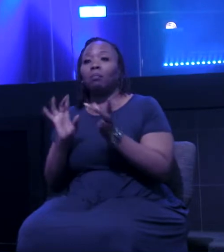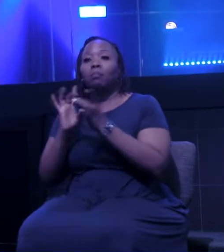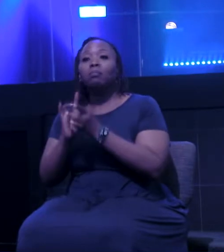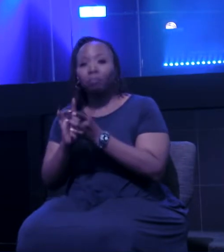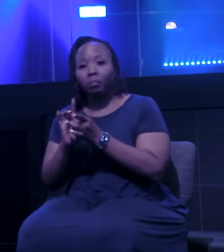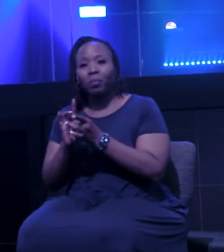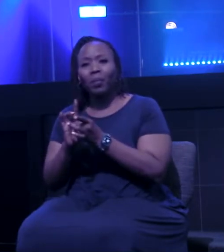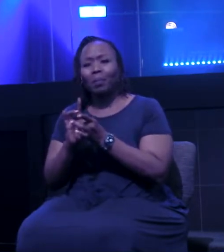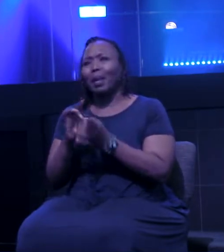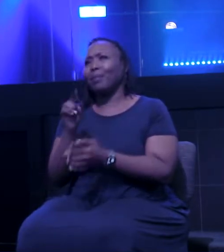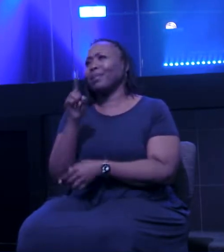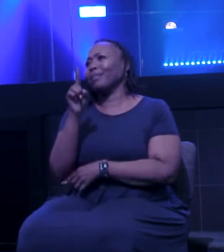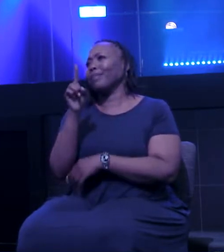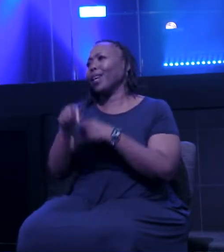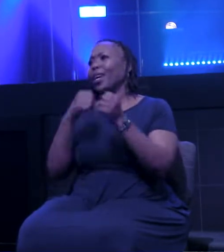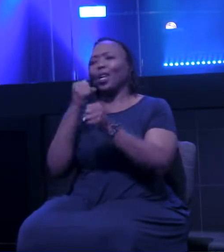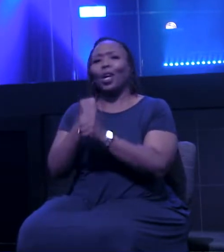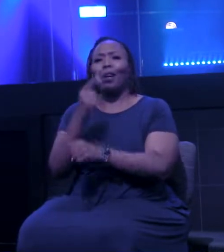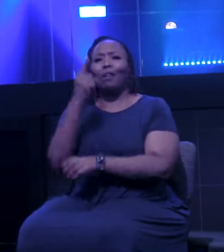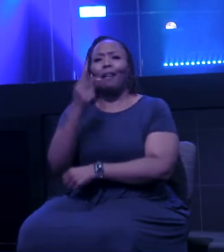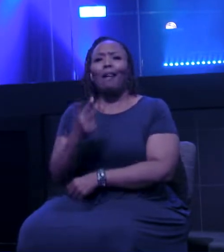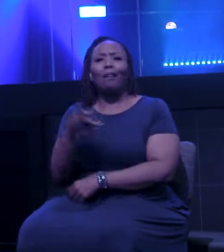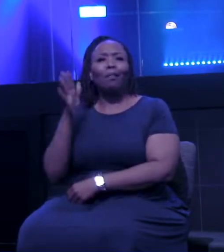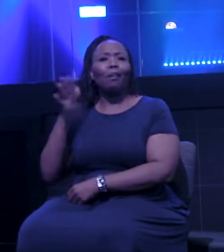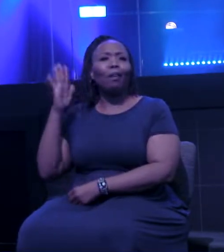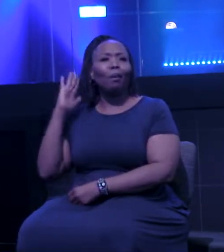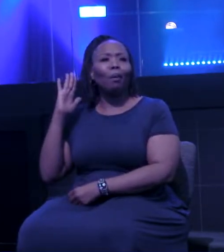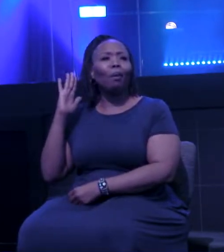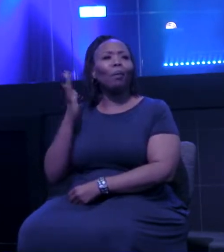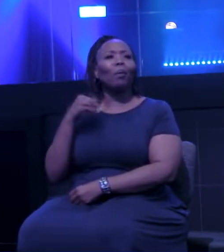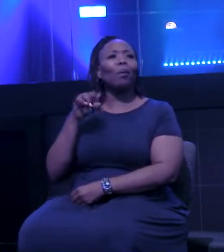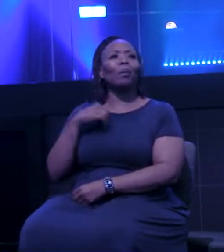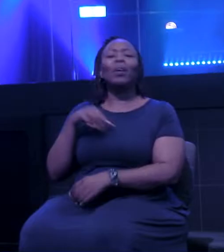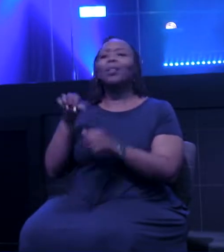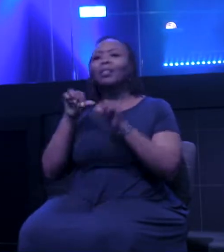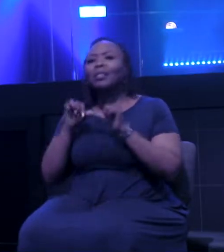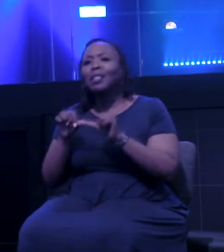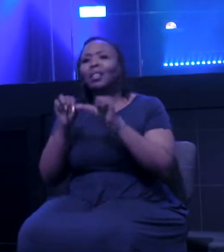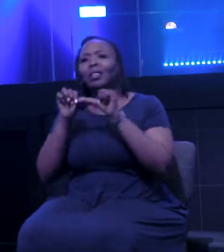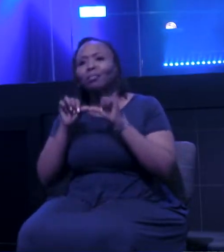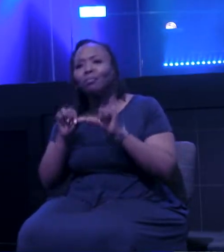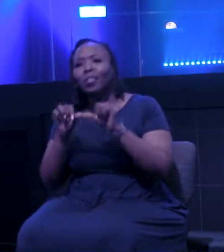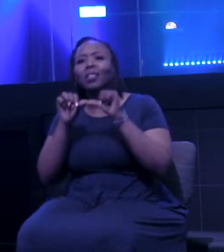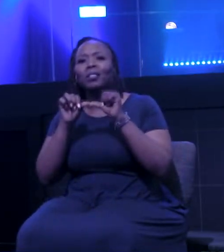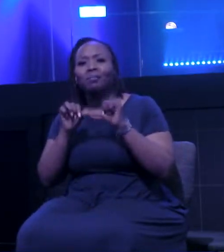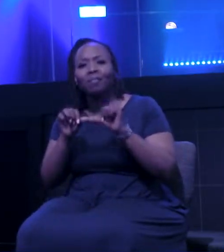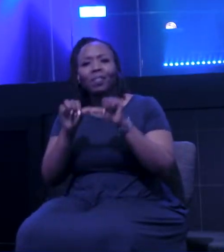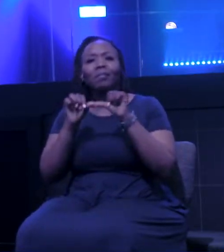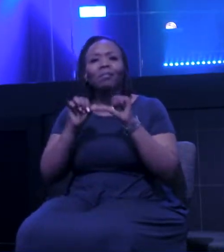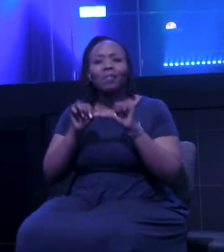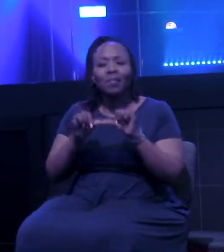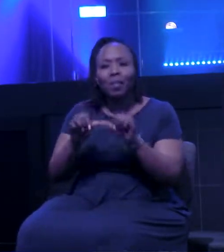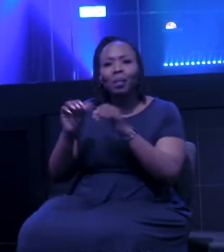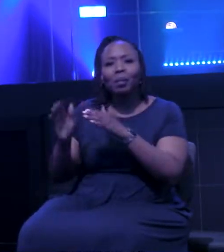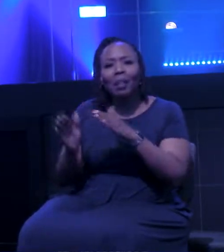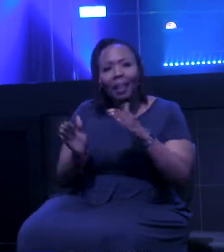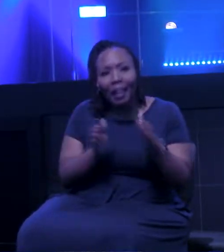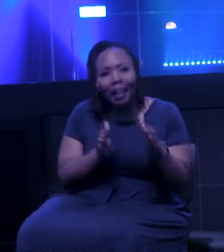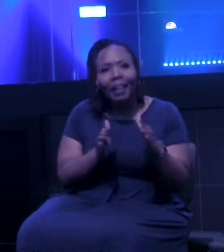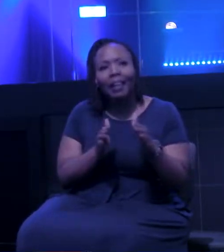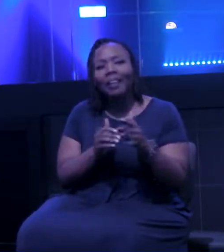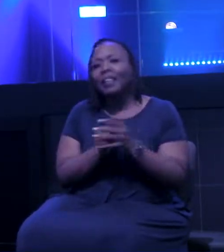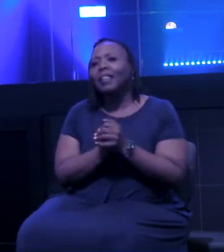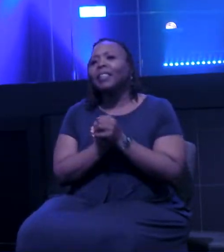while ago, it was a year and a half ago, and we've done a lot of renovations, and we're still finalizing renovations before what we call like the big